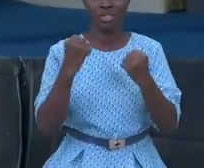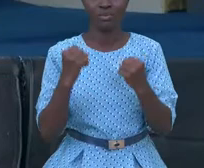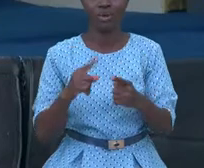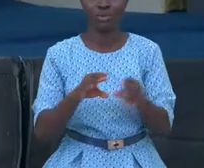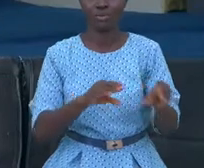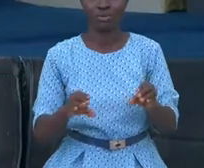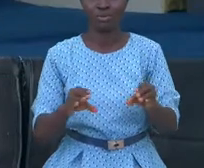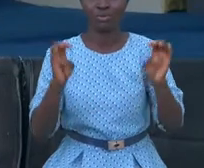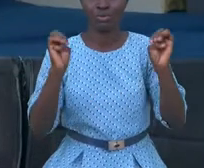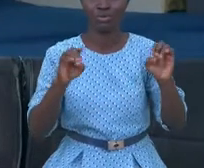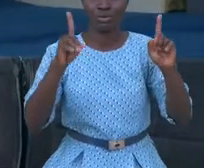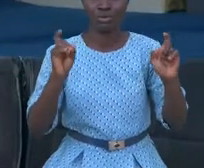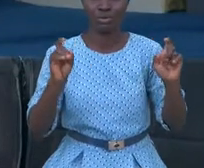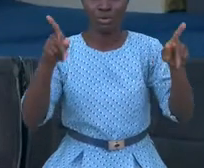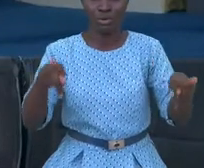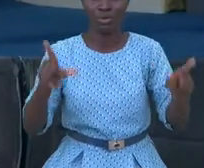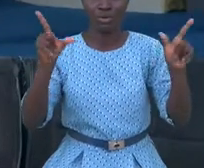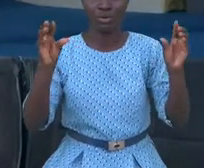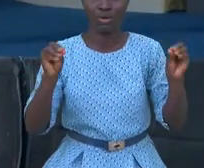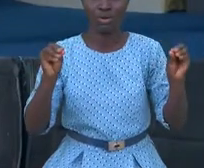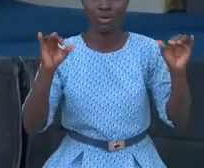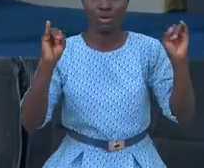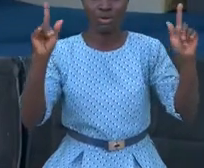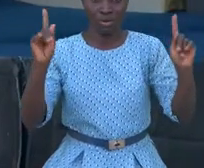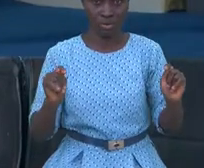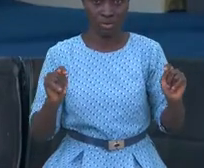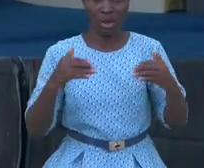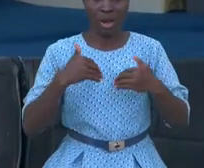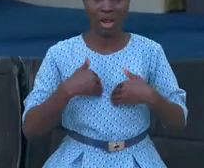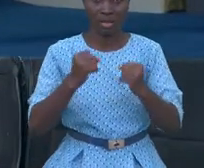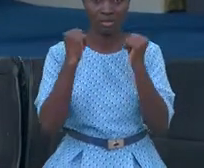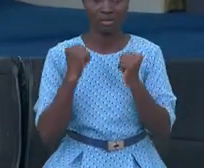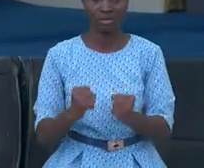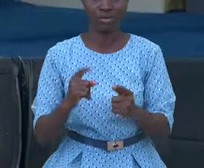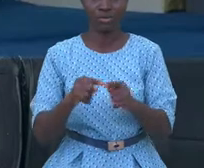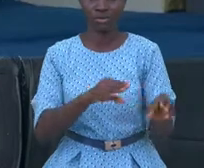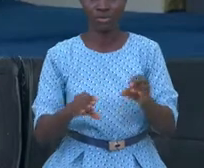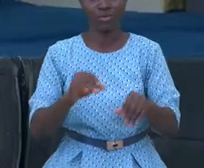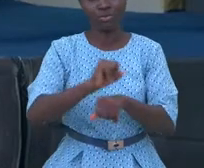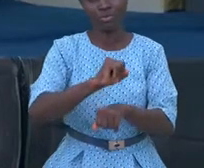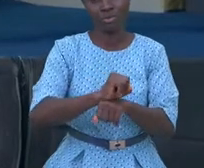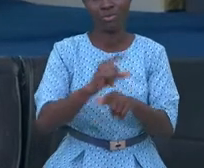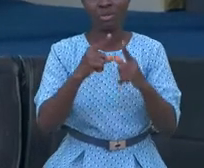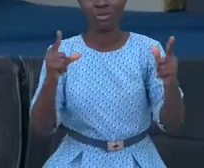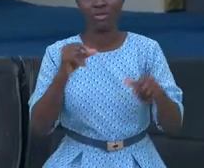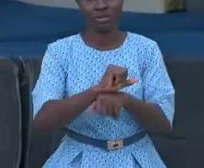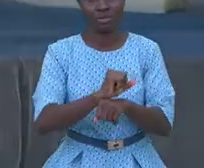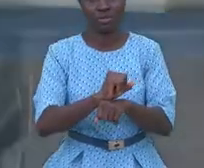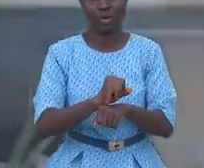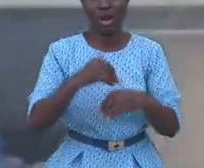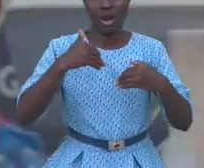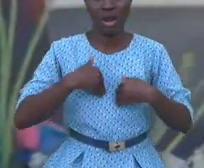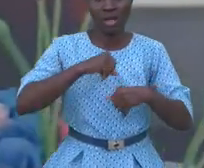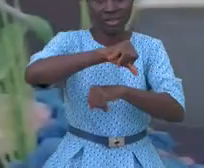exploits. He has the strength to do exploits. He has the anointing